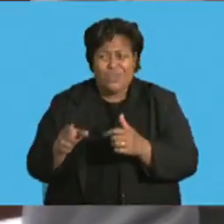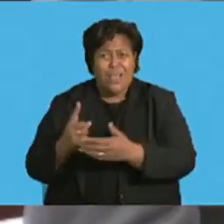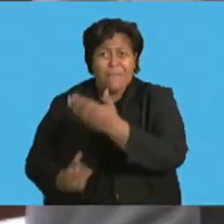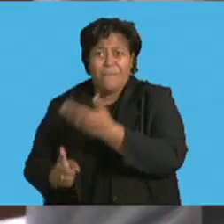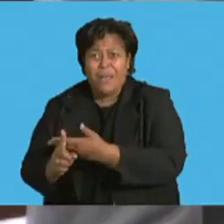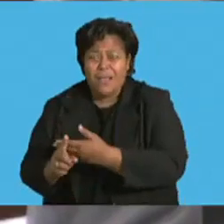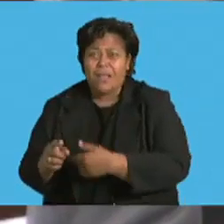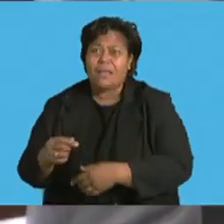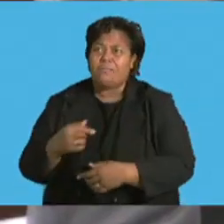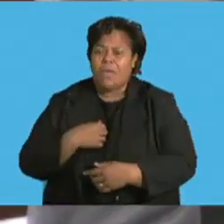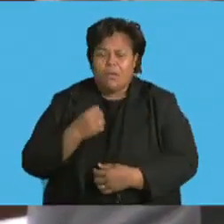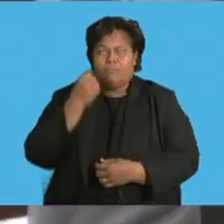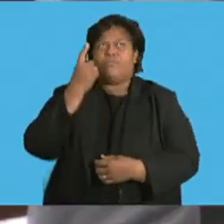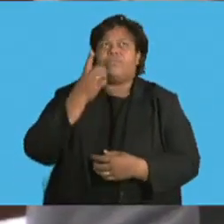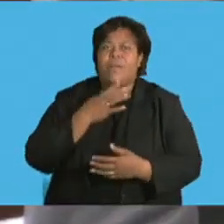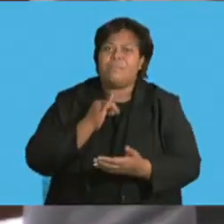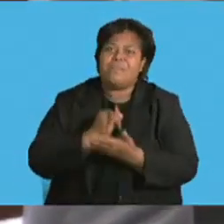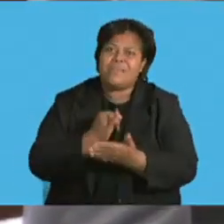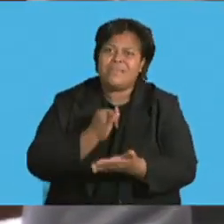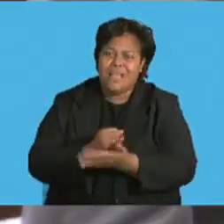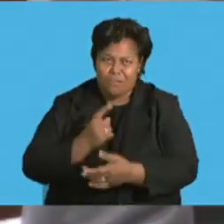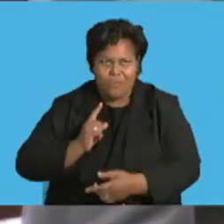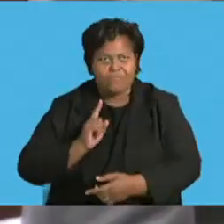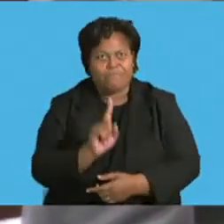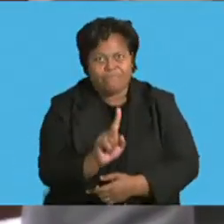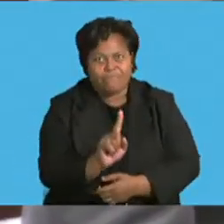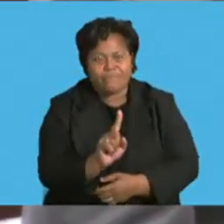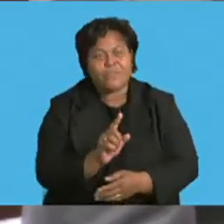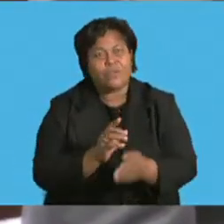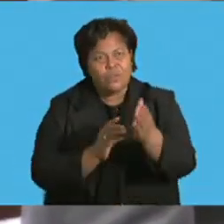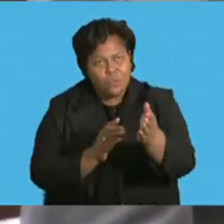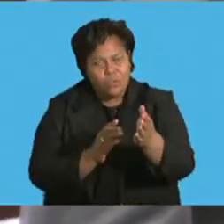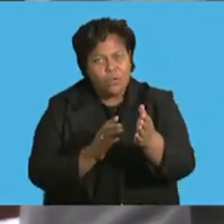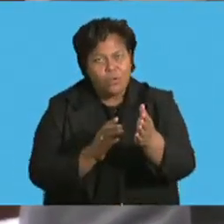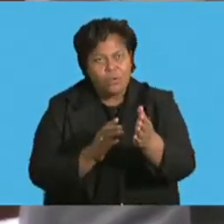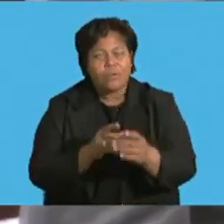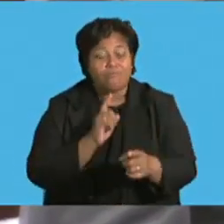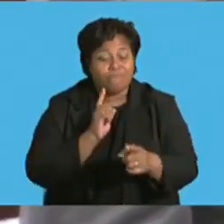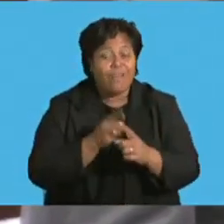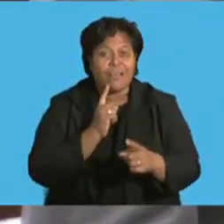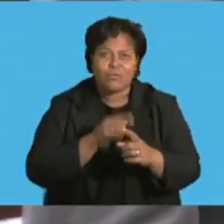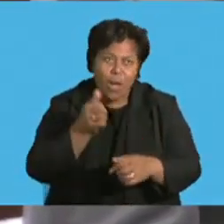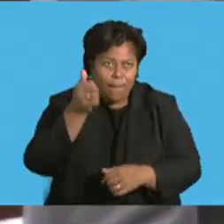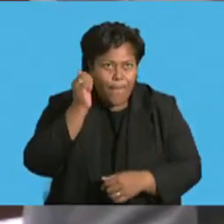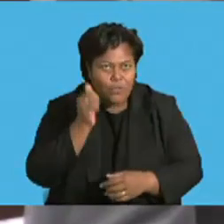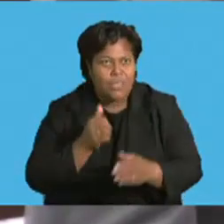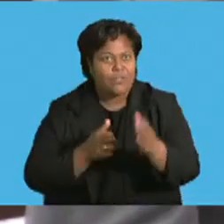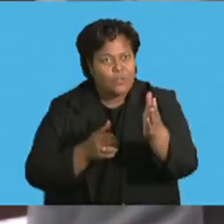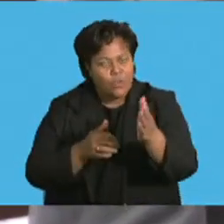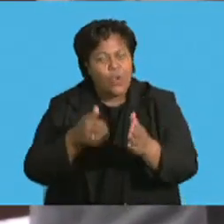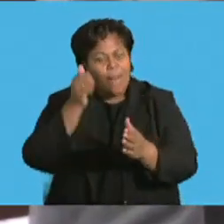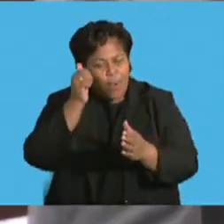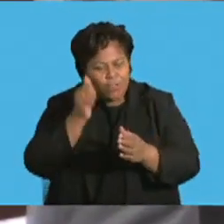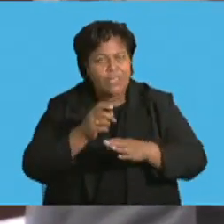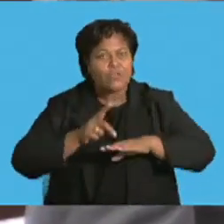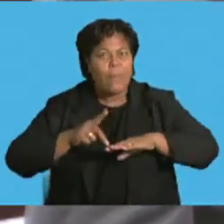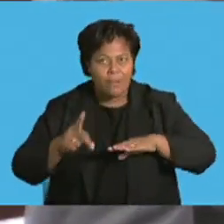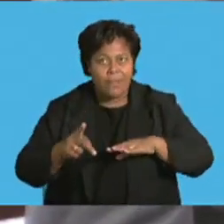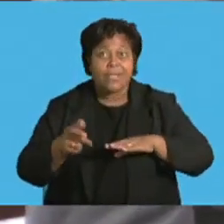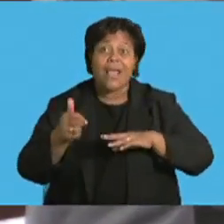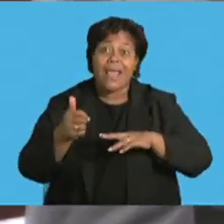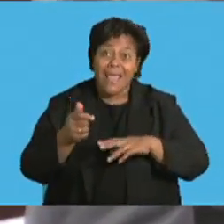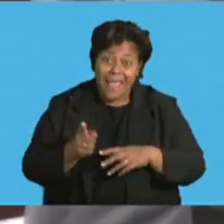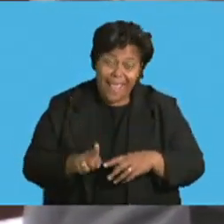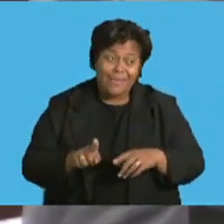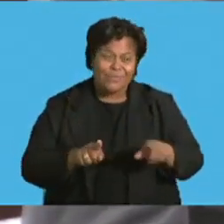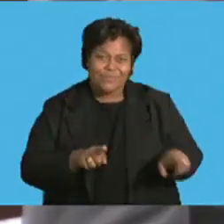I realized my mistake and came to you immediately to apologize to you, to Parliament, and to Honourable